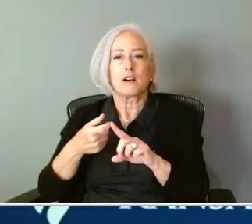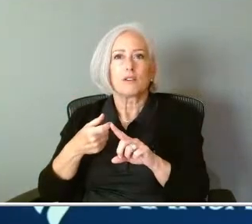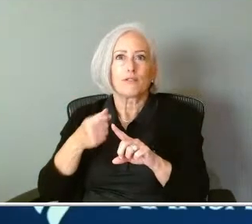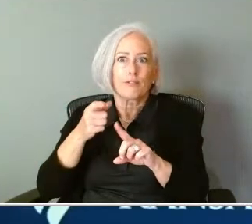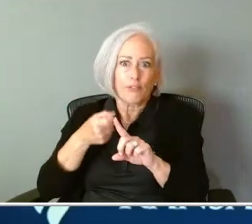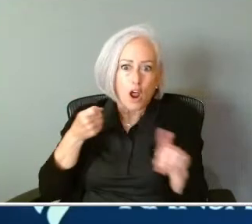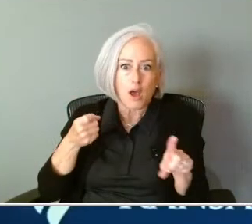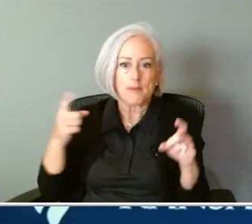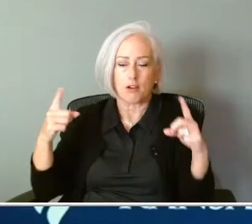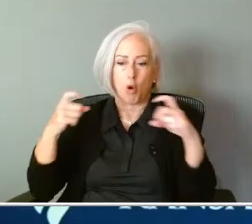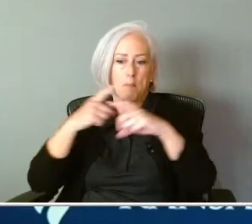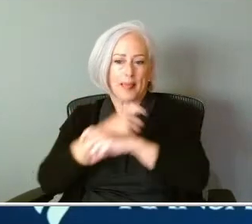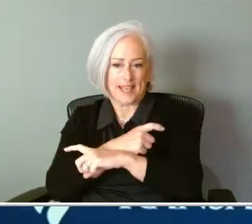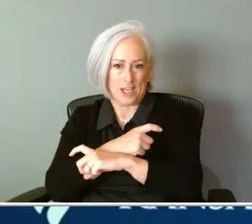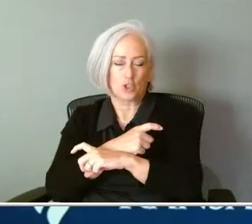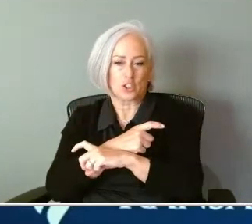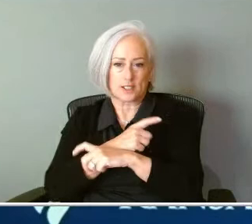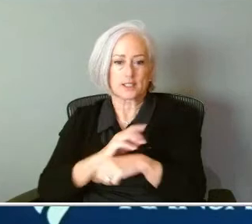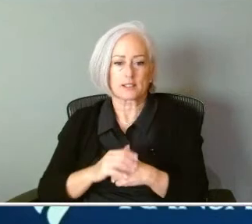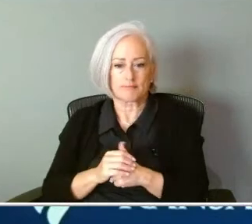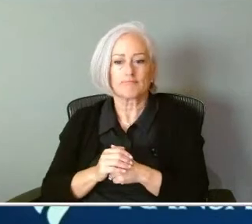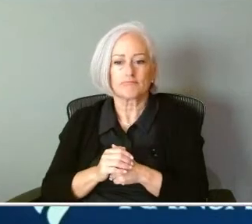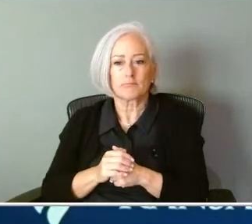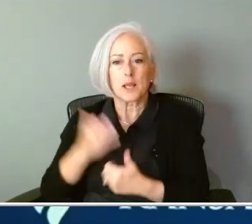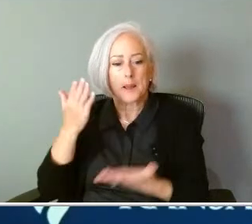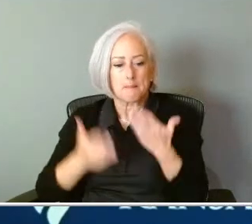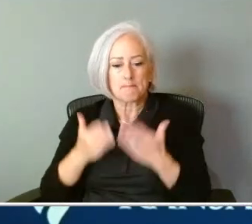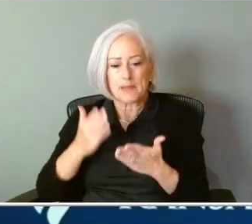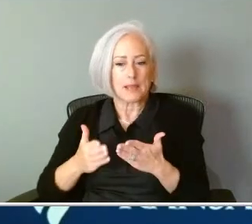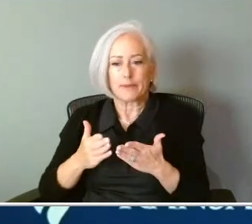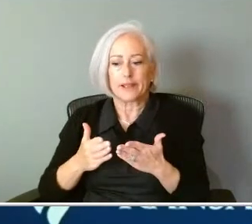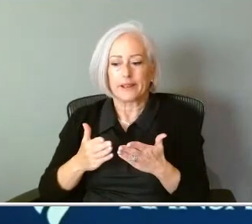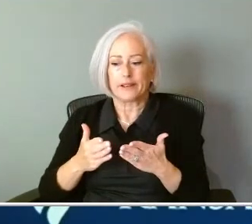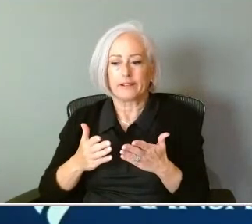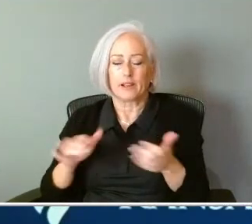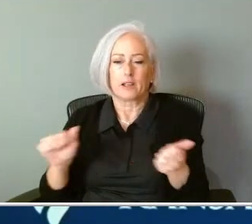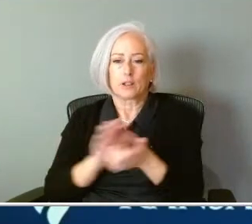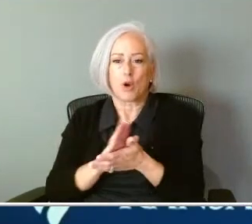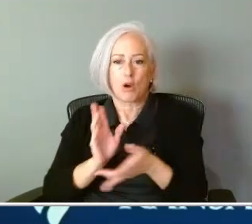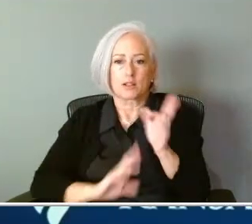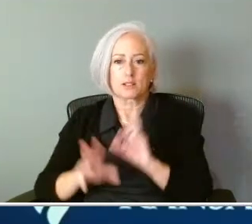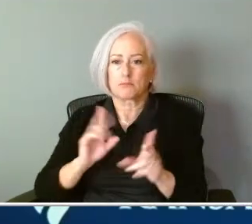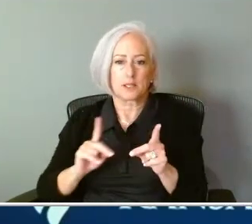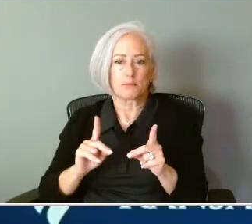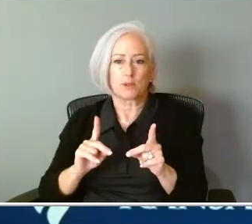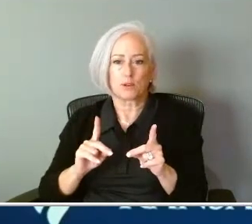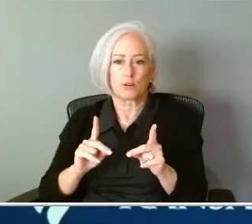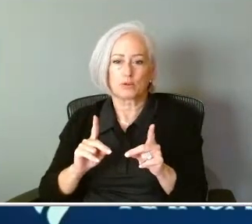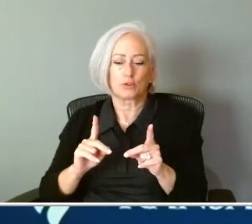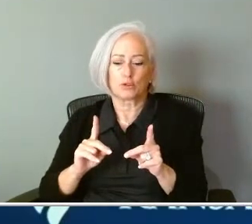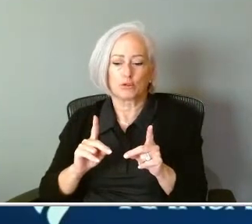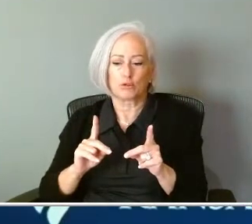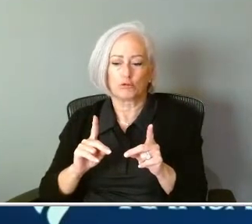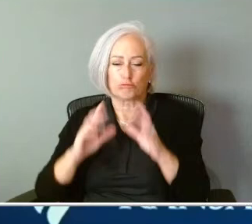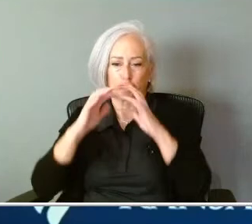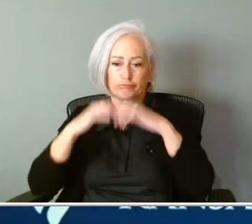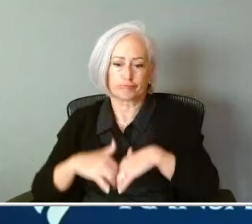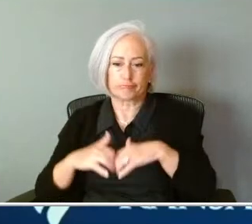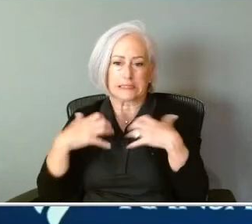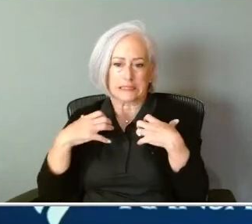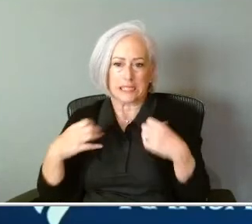and things that maybe debilitate patients around major surgical procedures. And one of those is bladder